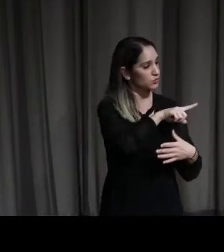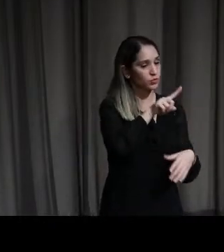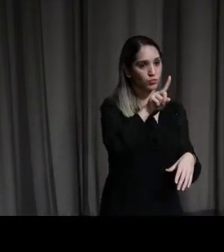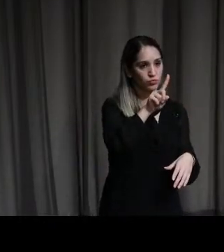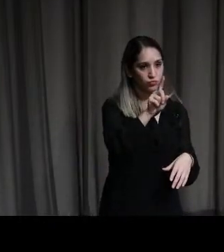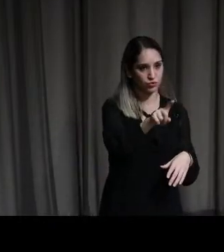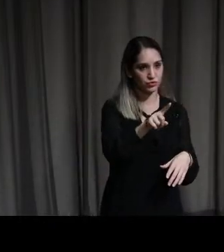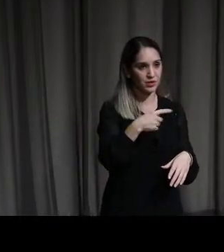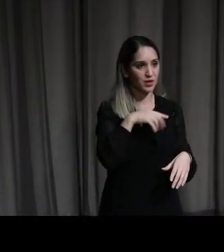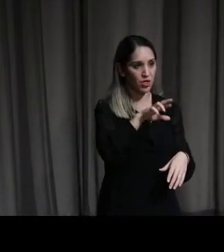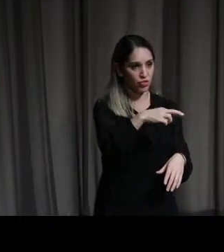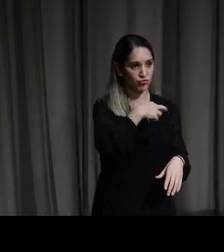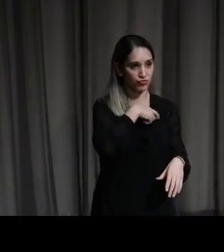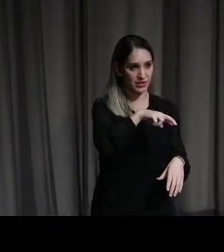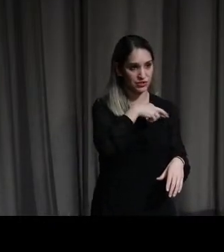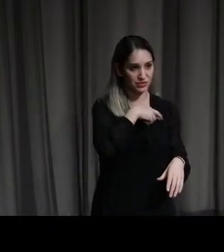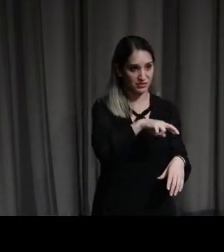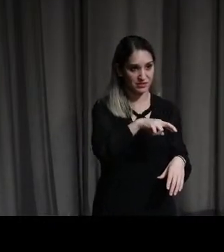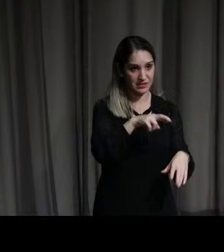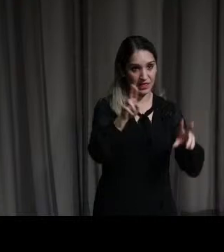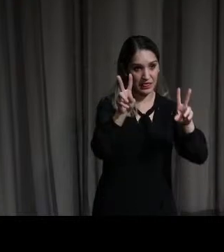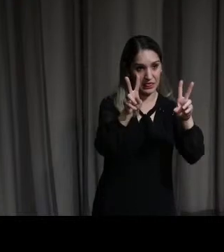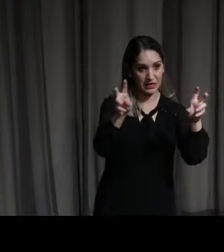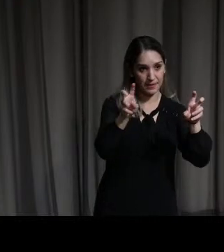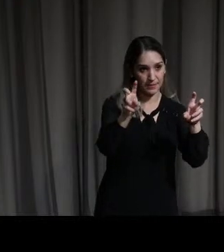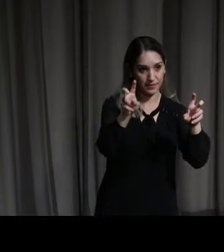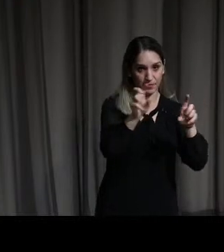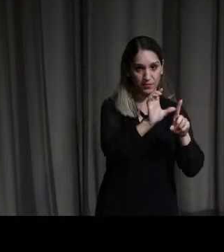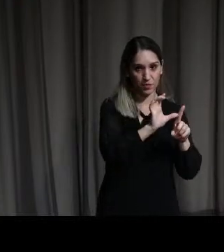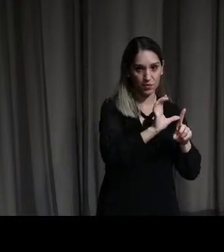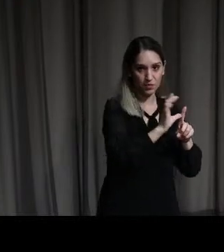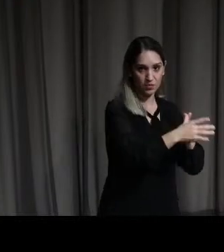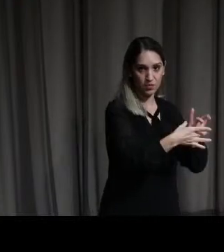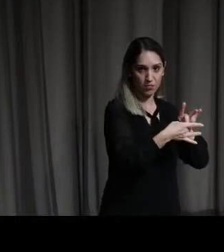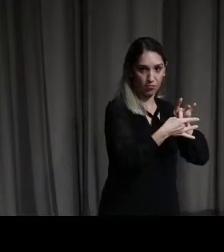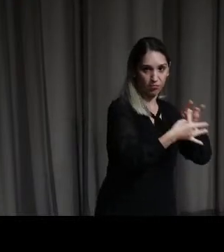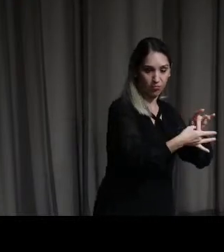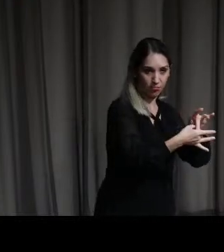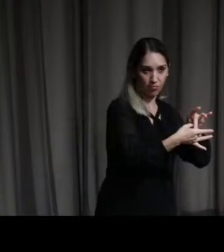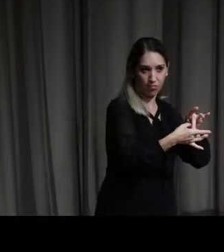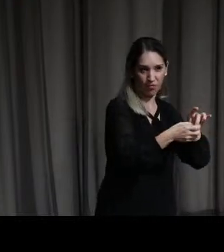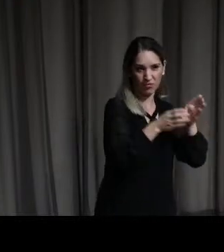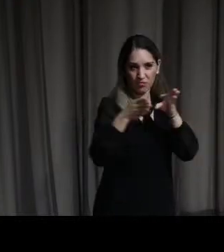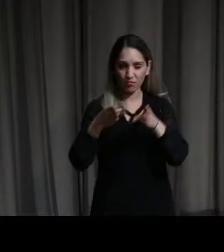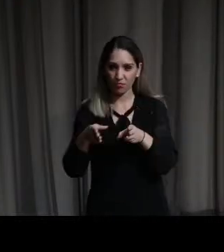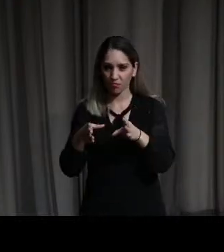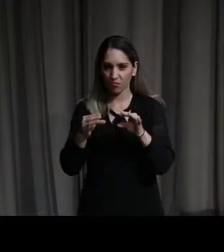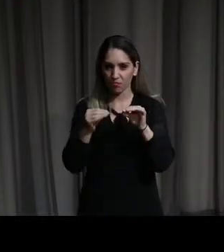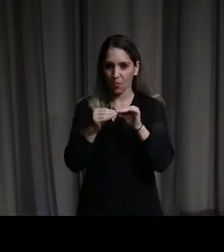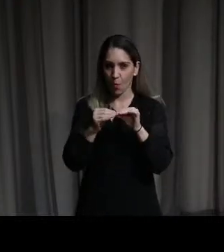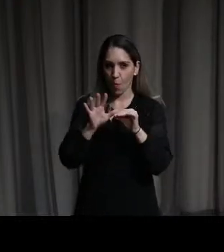the religious theme cultural, or does it go more profoundly, does it go towards the